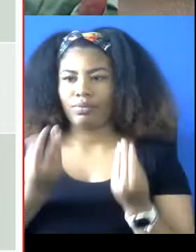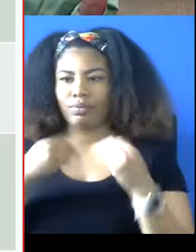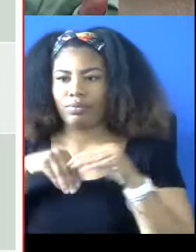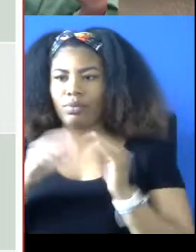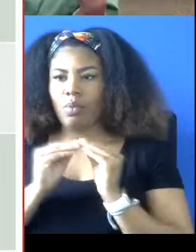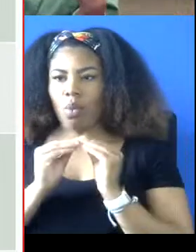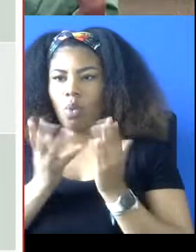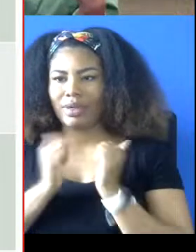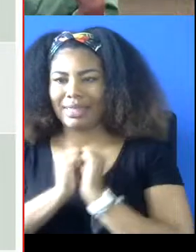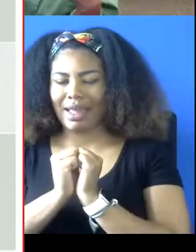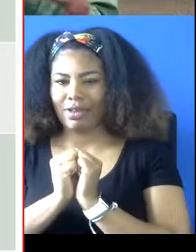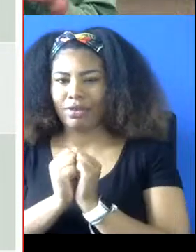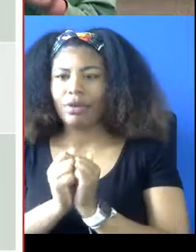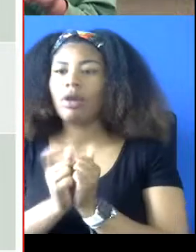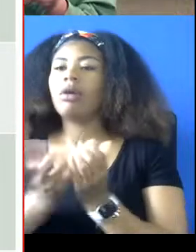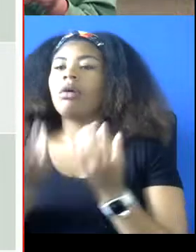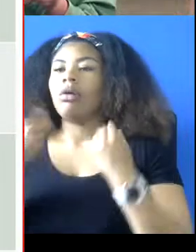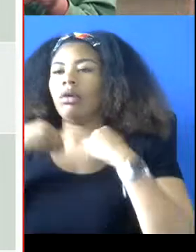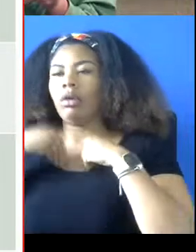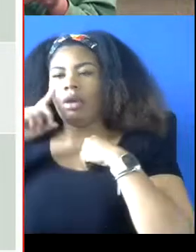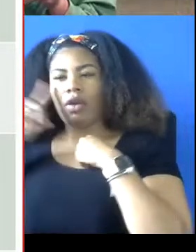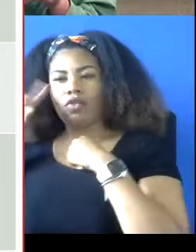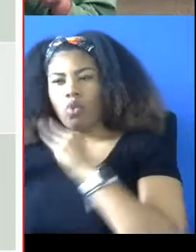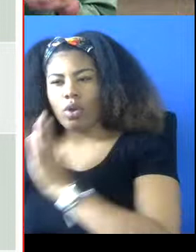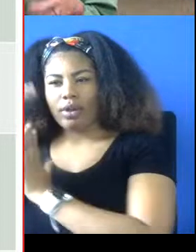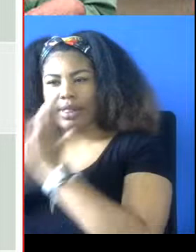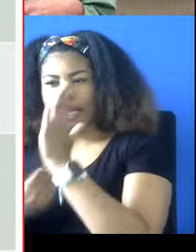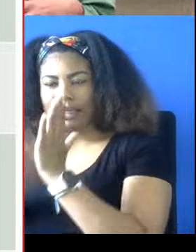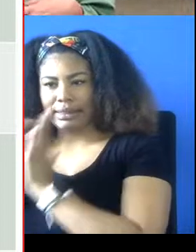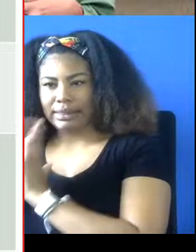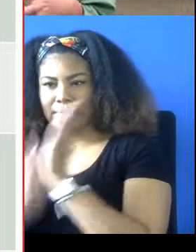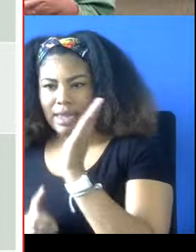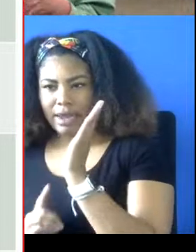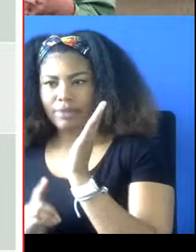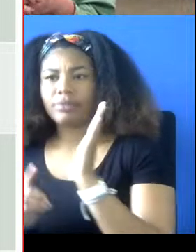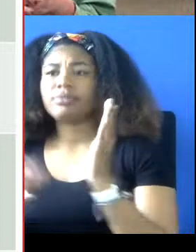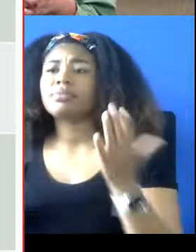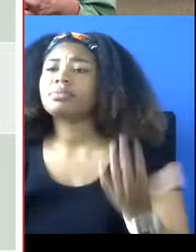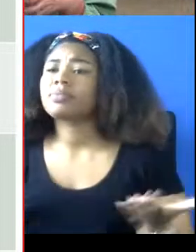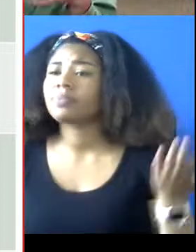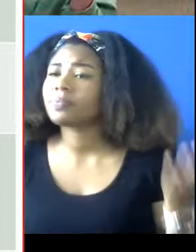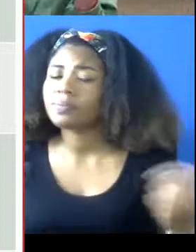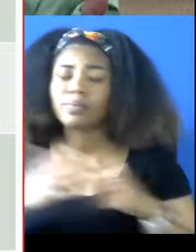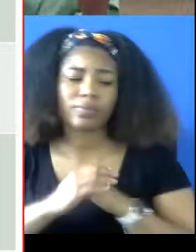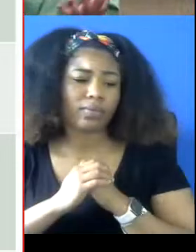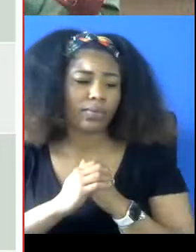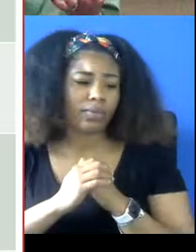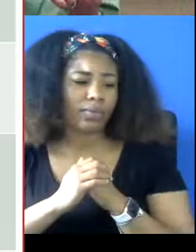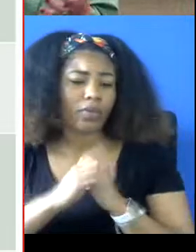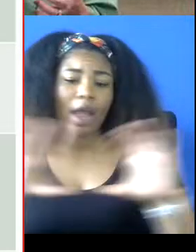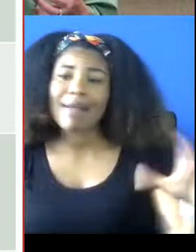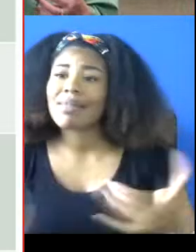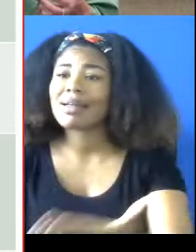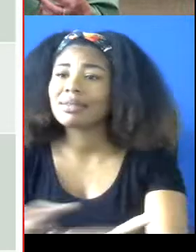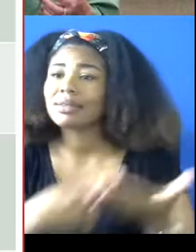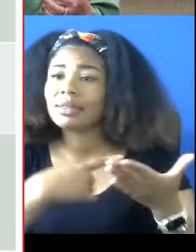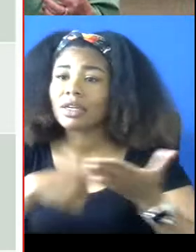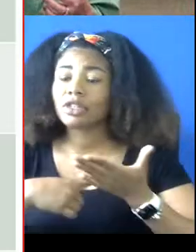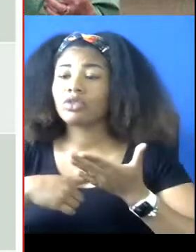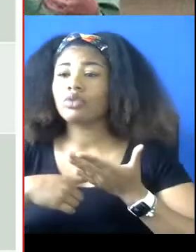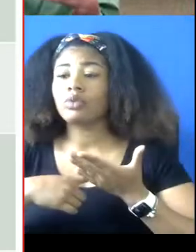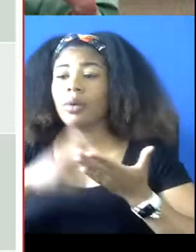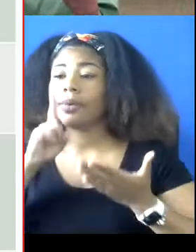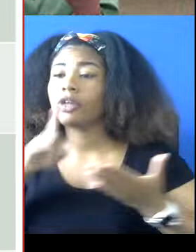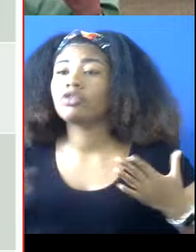be intentional in your lesson design. So when we're talking about class discussions or creating a safe space